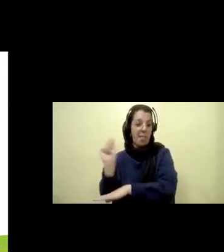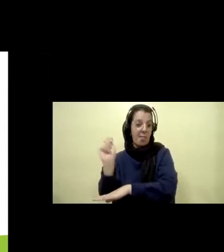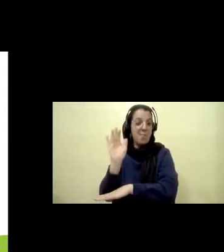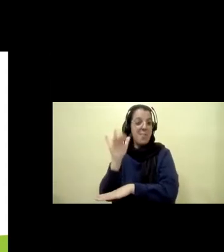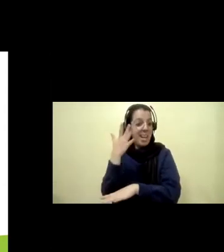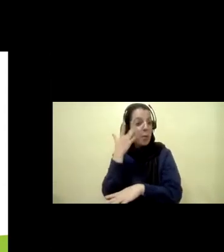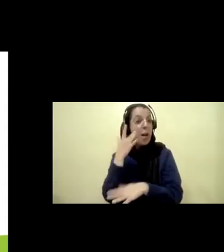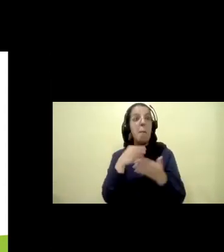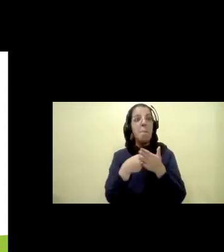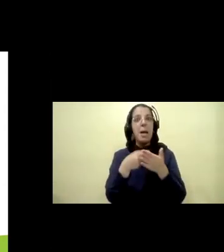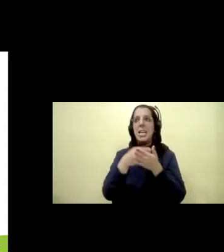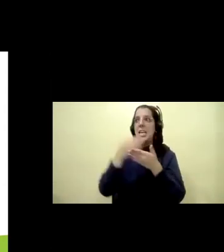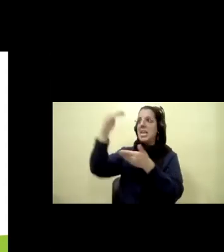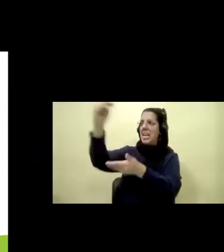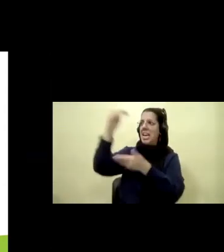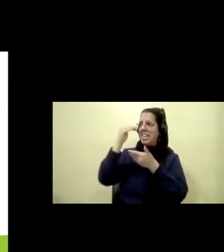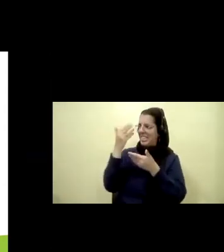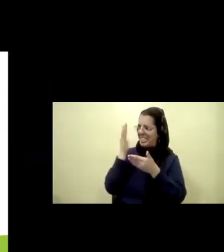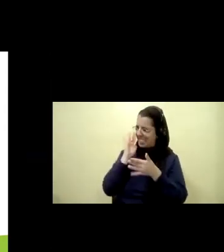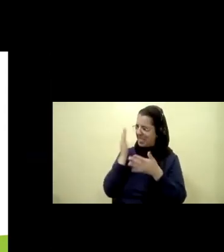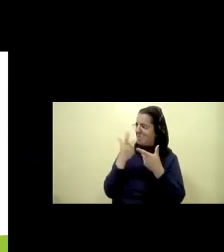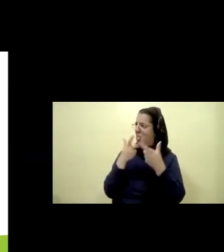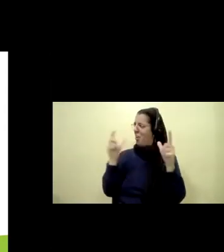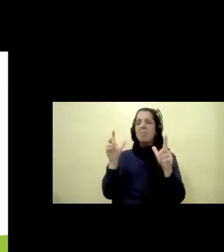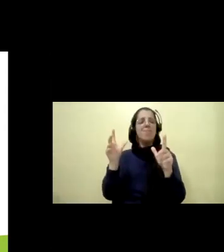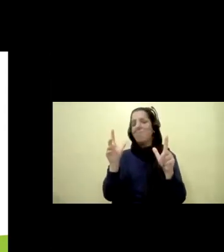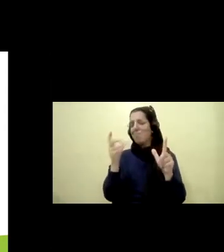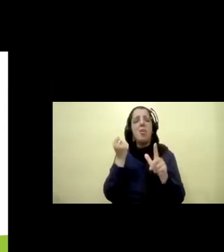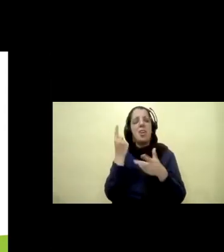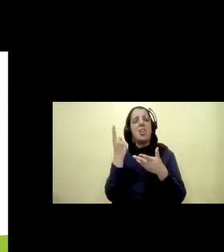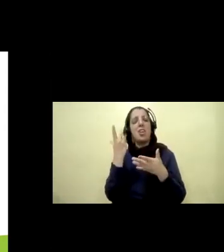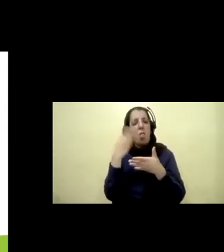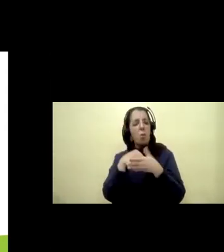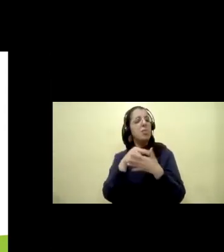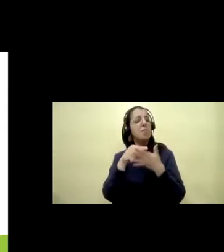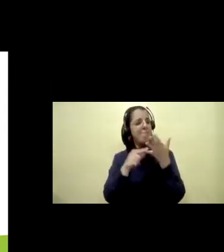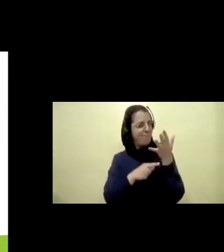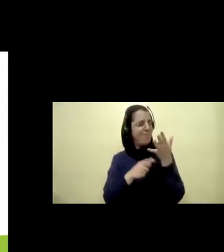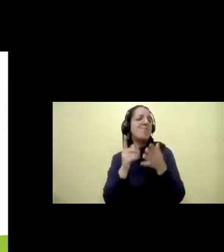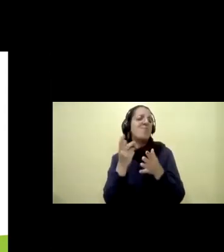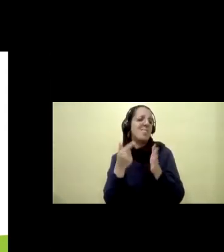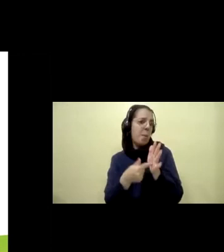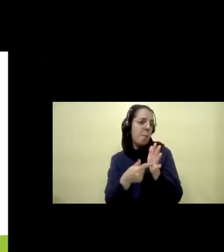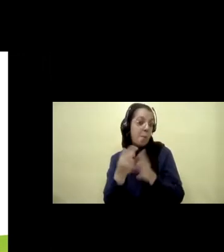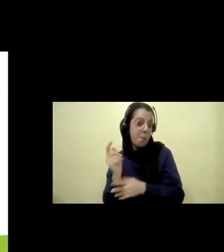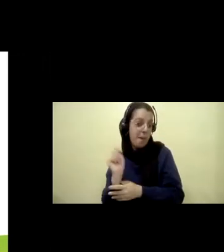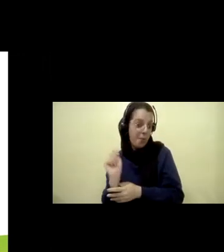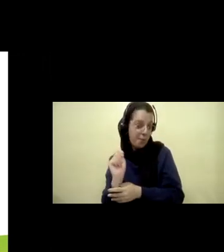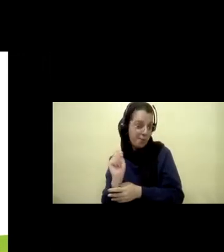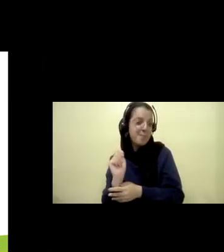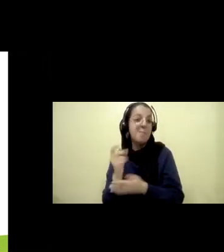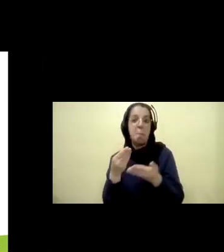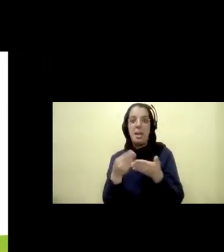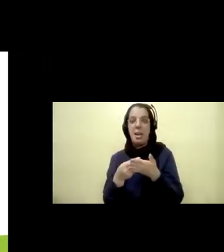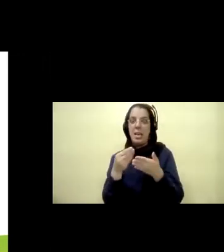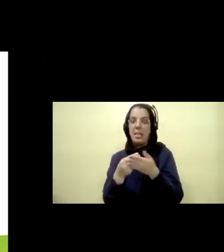might see in other categories like the theater program, is because all of these expenses really add up quickly,